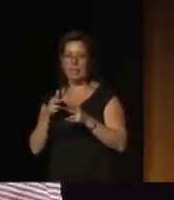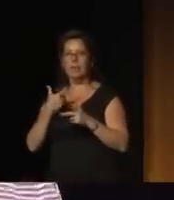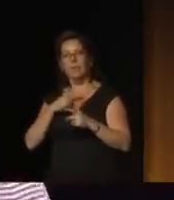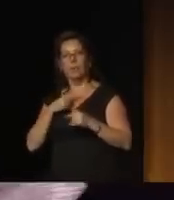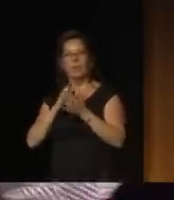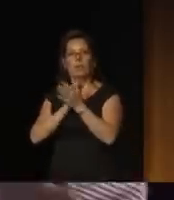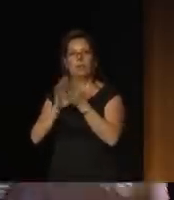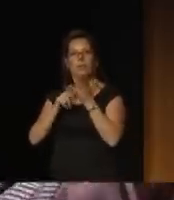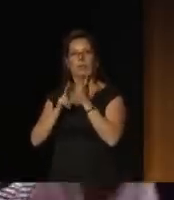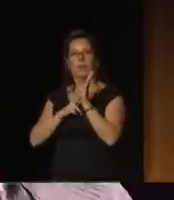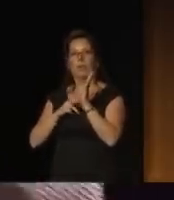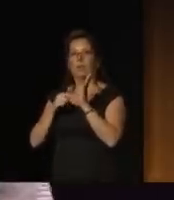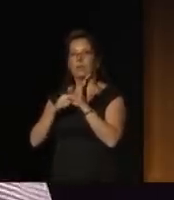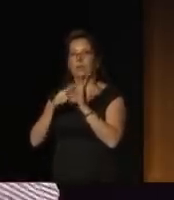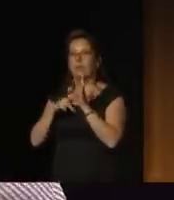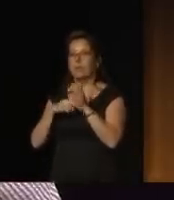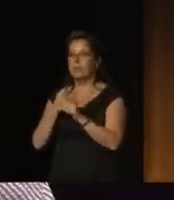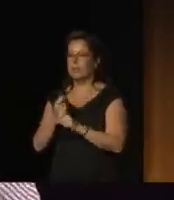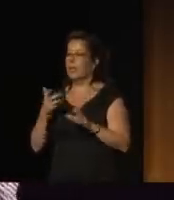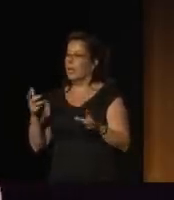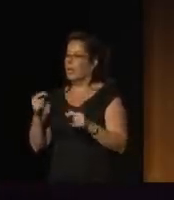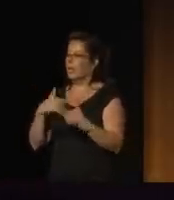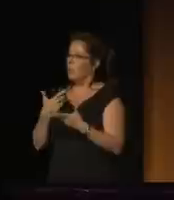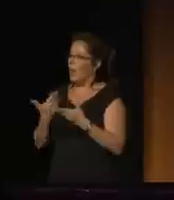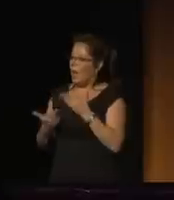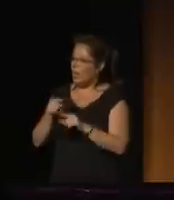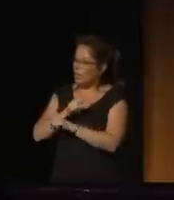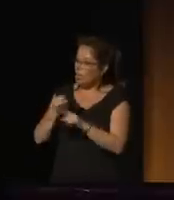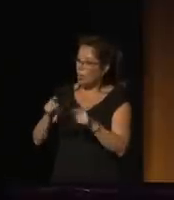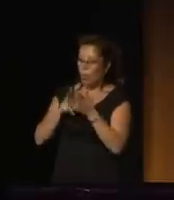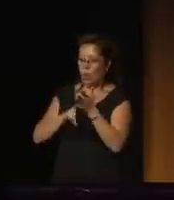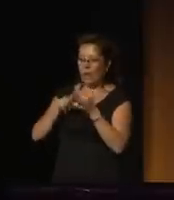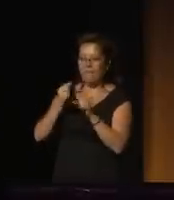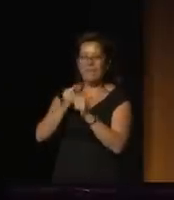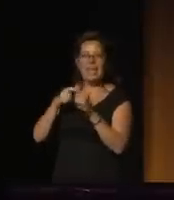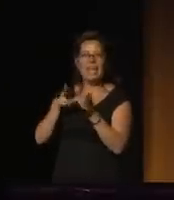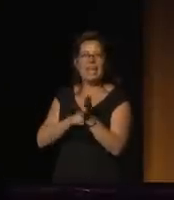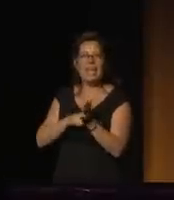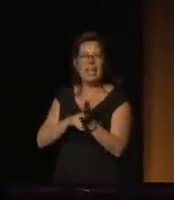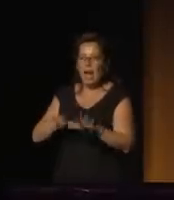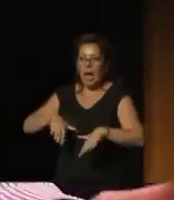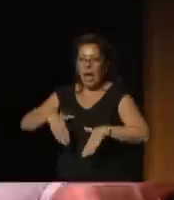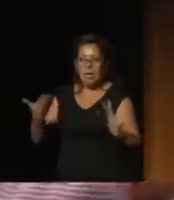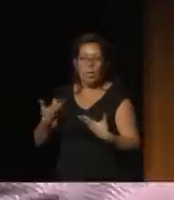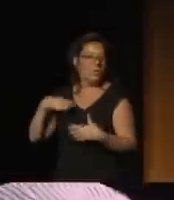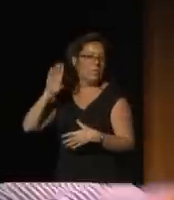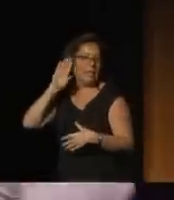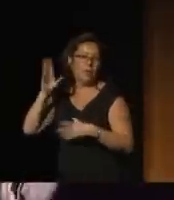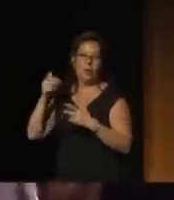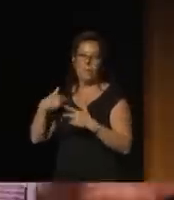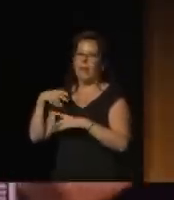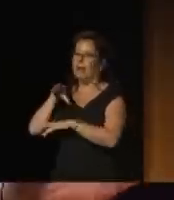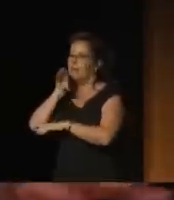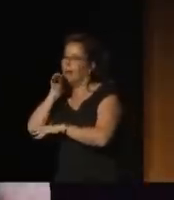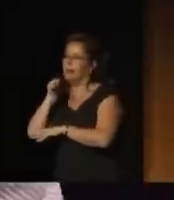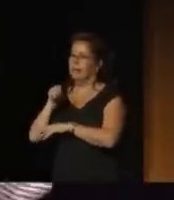a vegan, in which case I probably don't know you that well, you know, I don't want to hear about ducks and rabbits. I don't want to